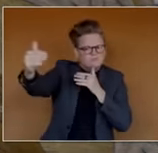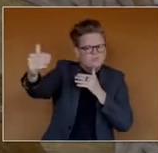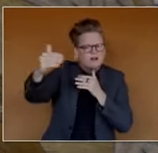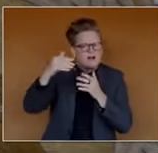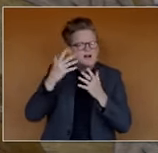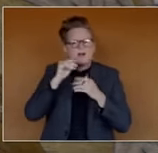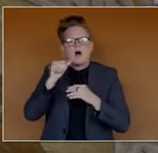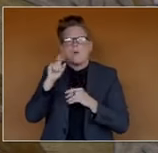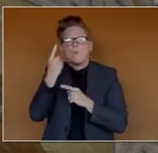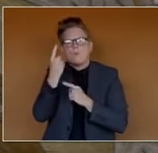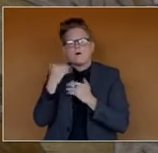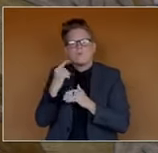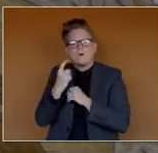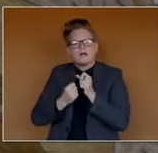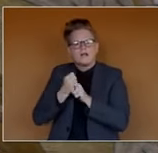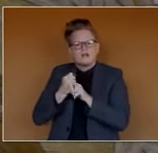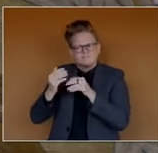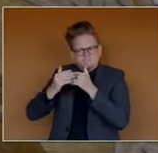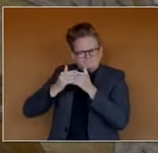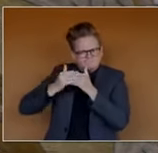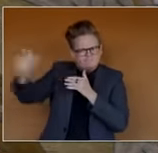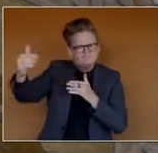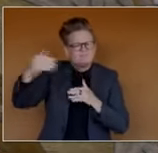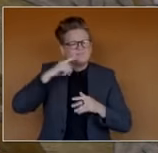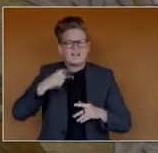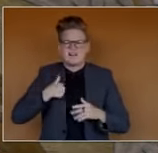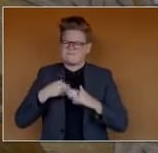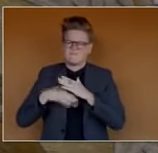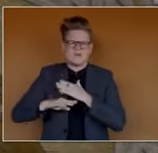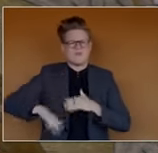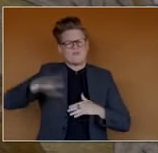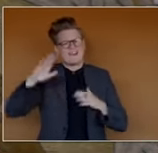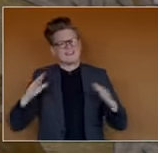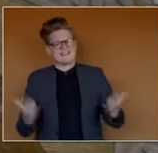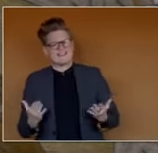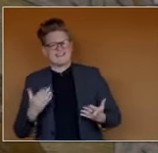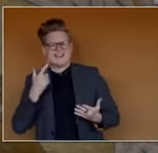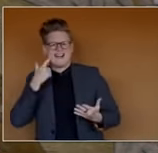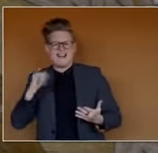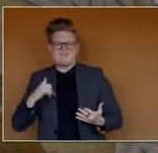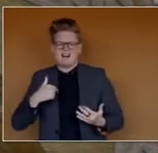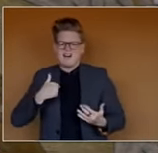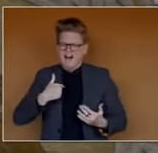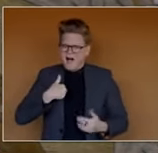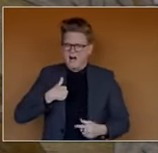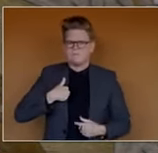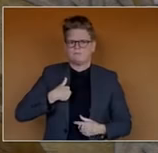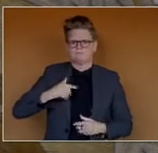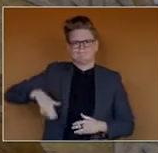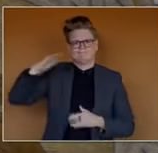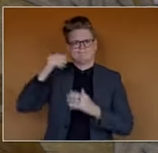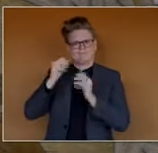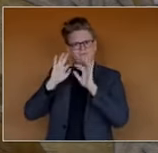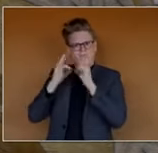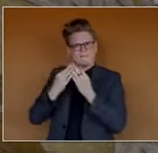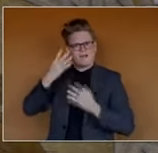in this incredible state and has really, and as a child of immigrants, really benefited from all the infrastructure that was built before